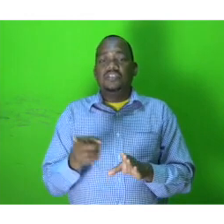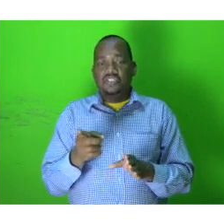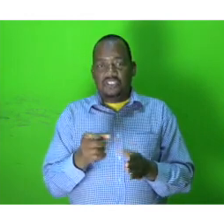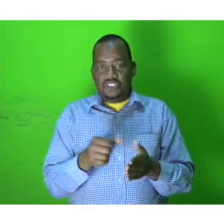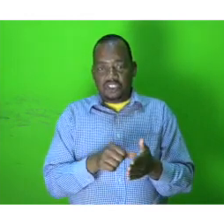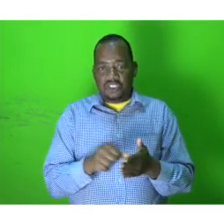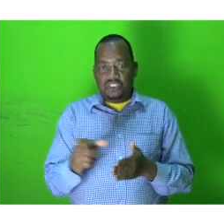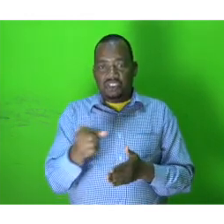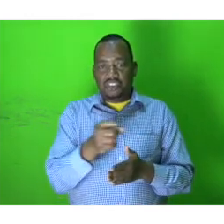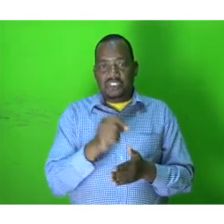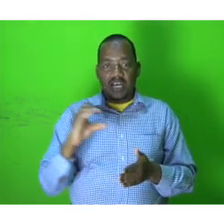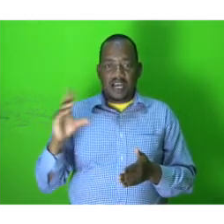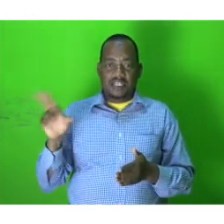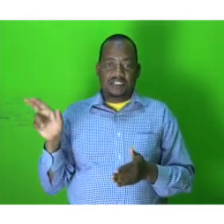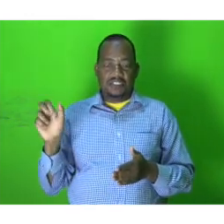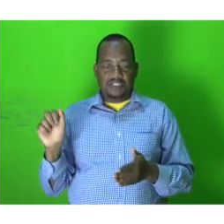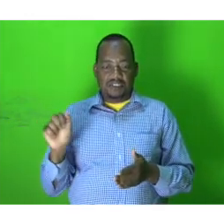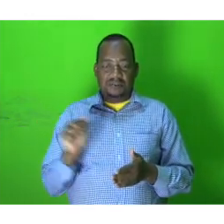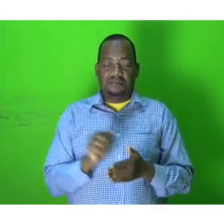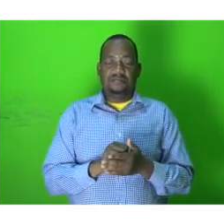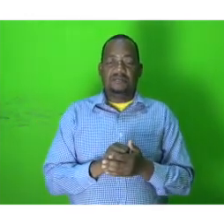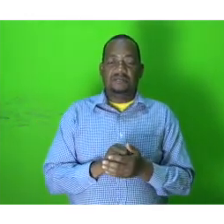put in a debit side.